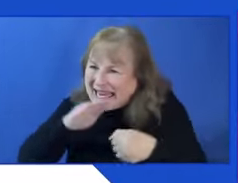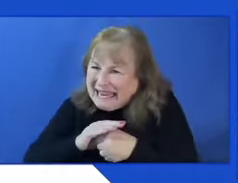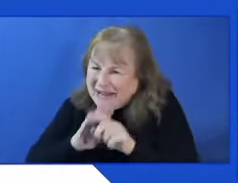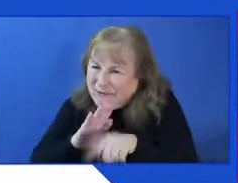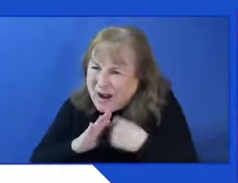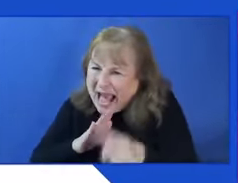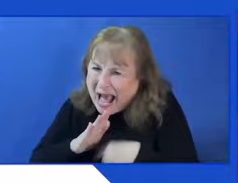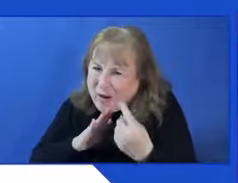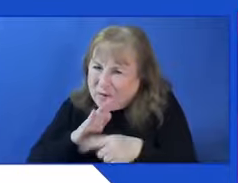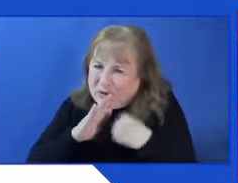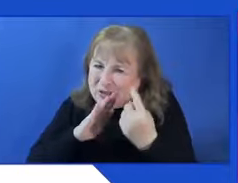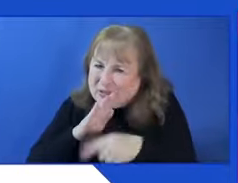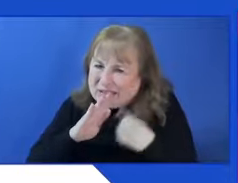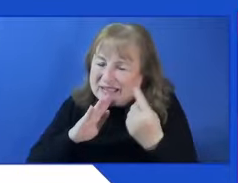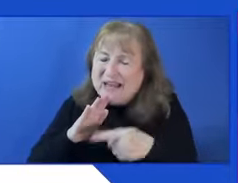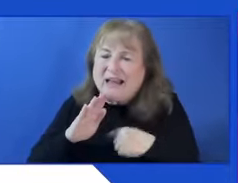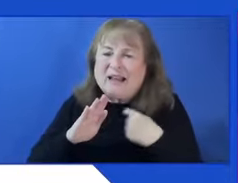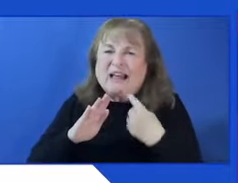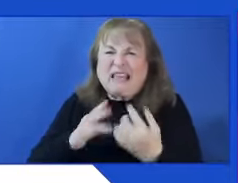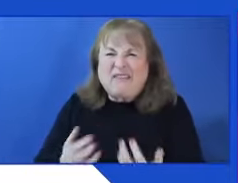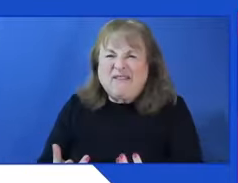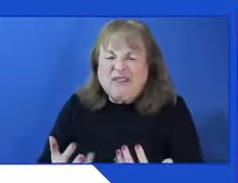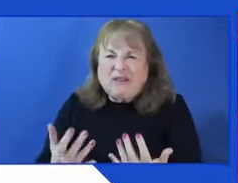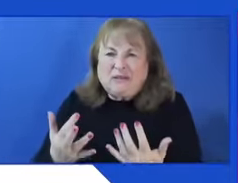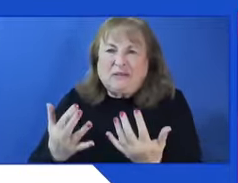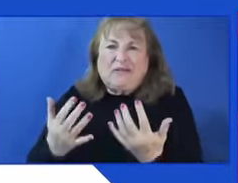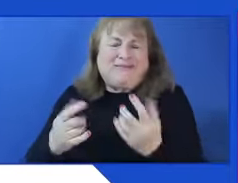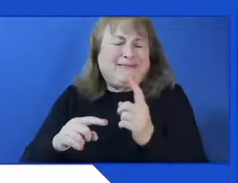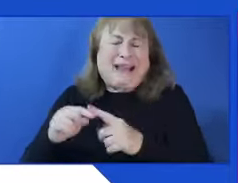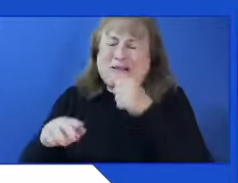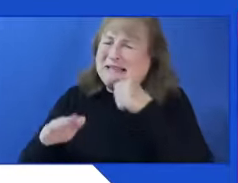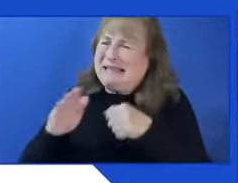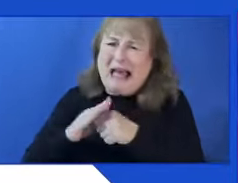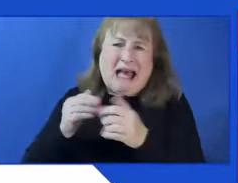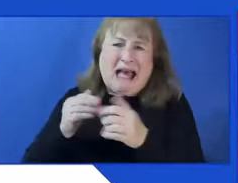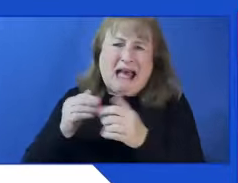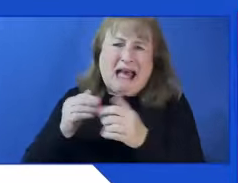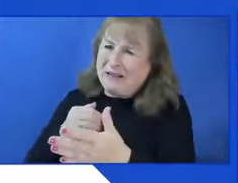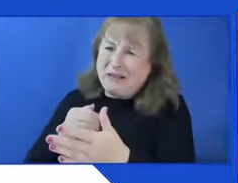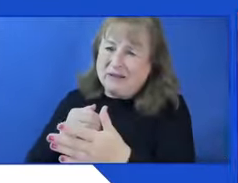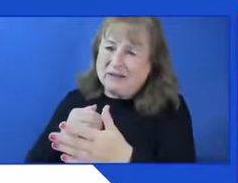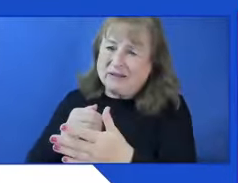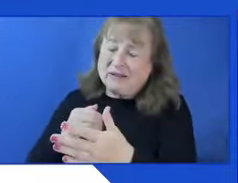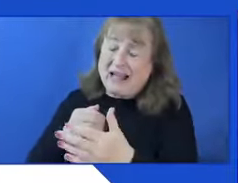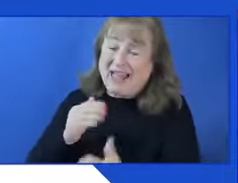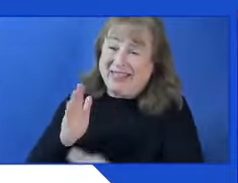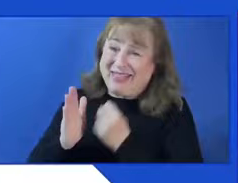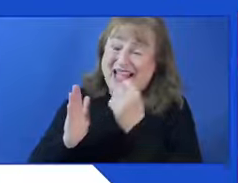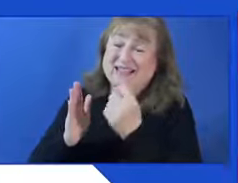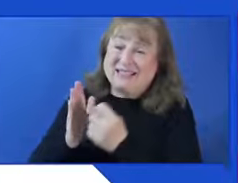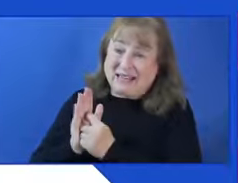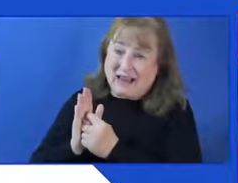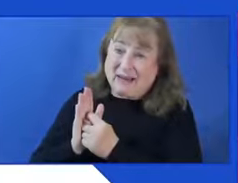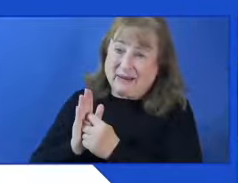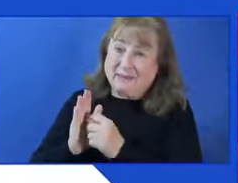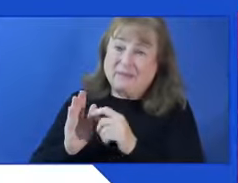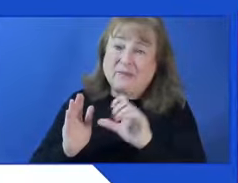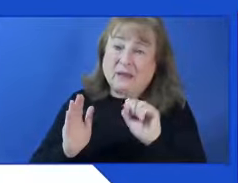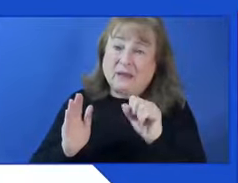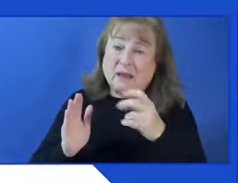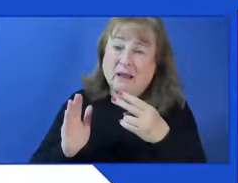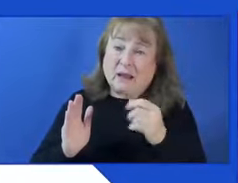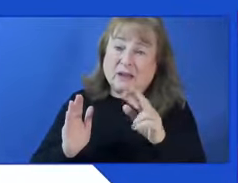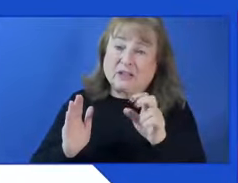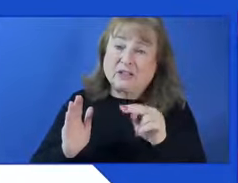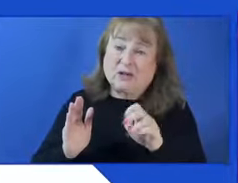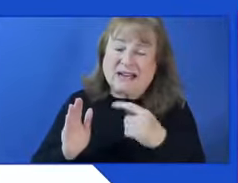hours until it filled with smoke and they could not hide any longer, at which point Sharon sent a haunting